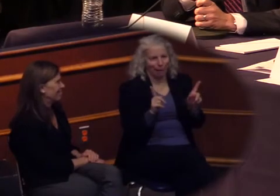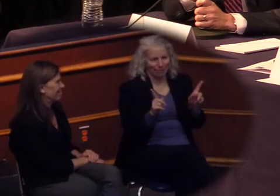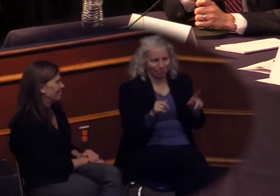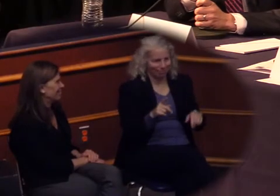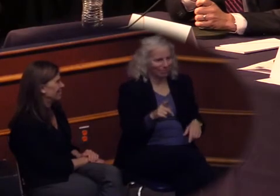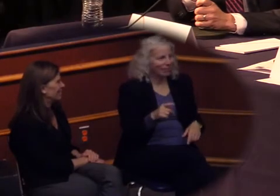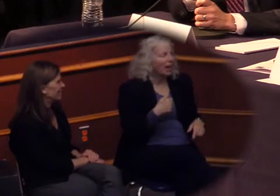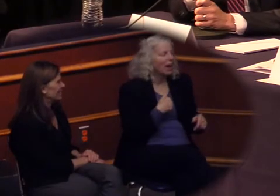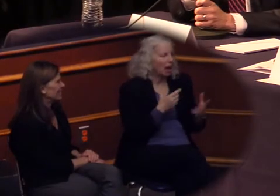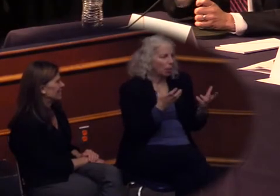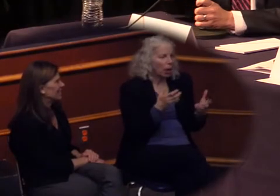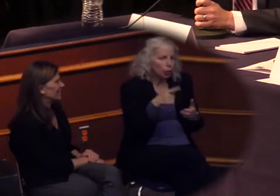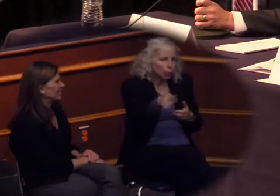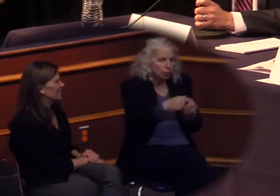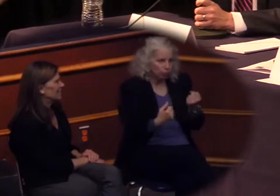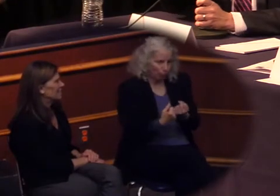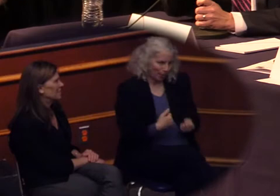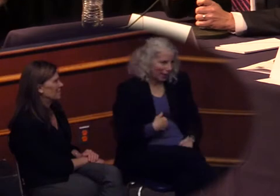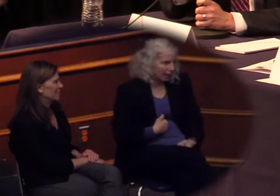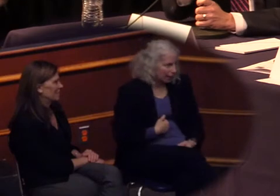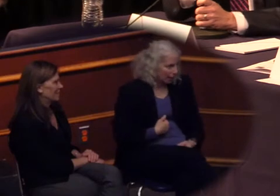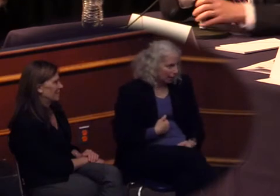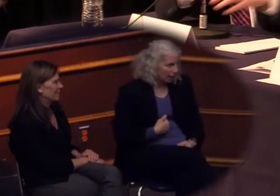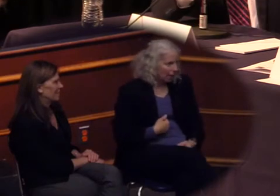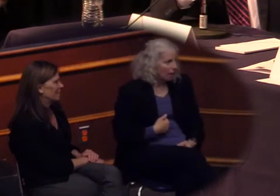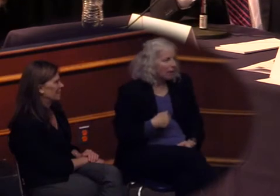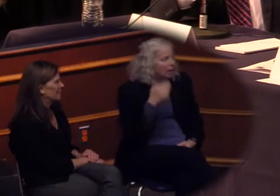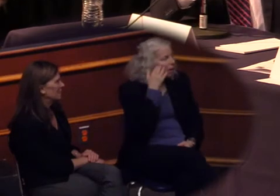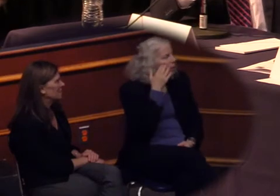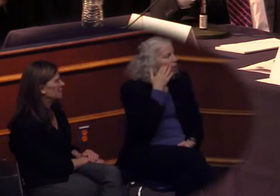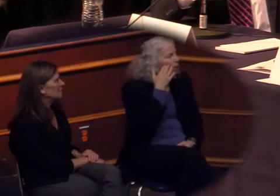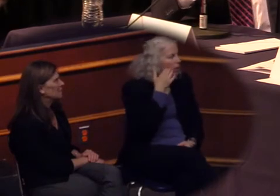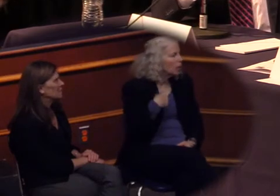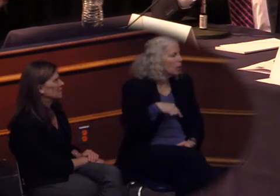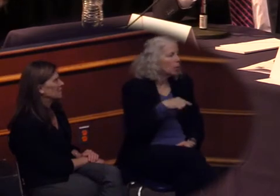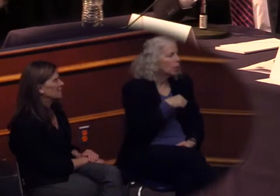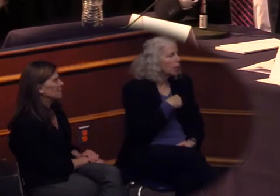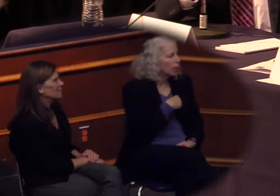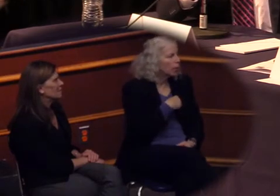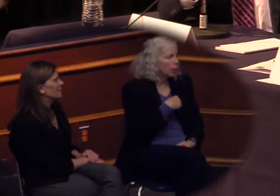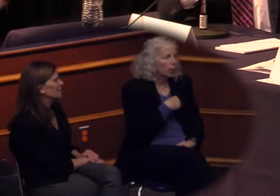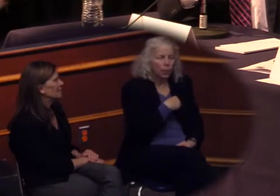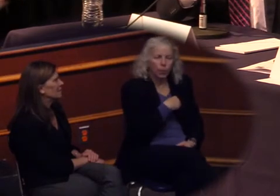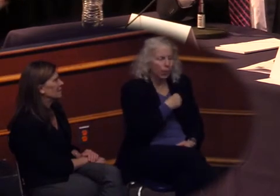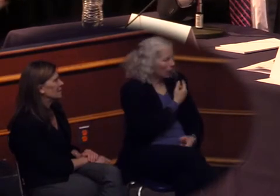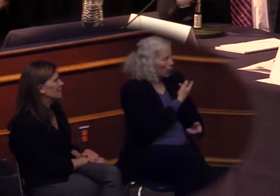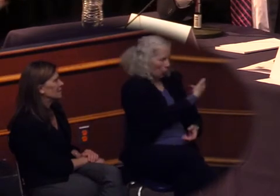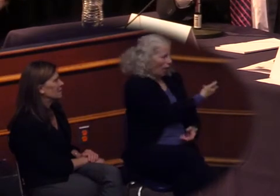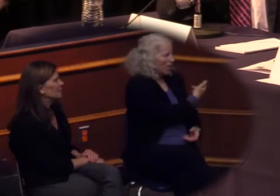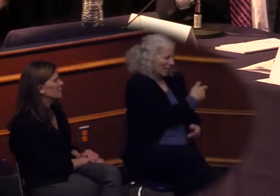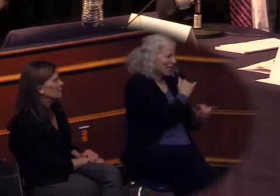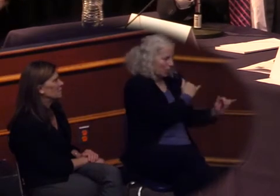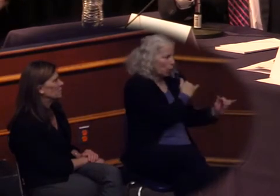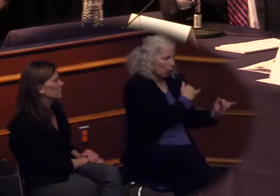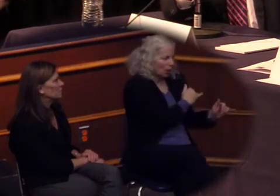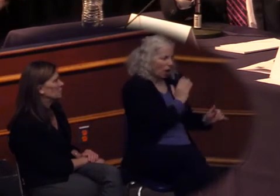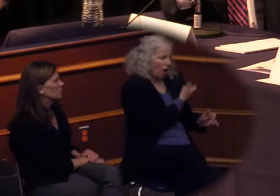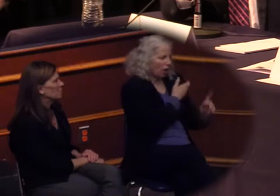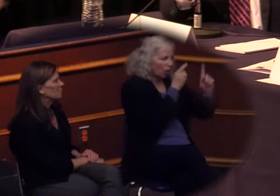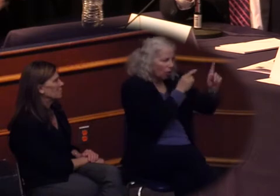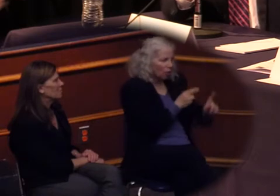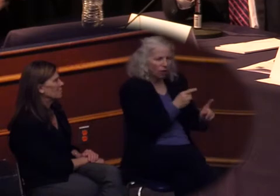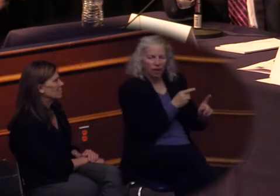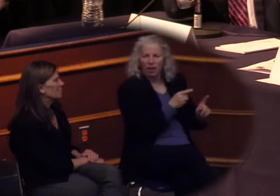But I'm asking for your support. And, you know, we all have pretty more similarities and differences in terms of what we're running on, and I'll have an